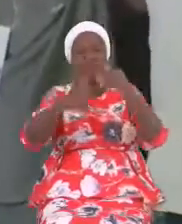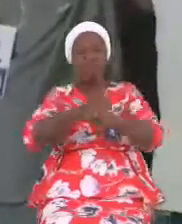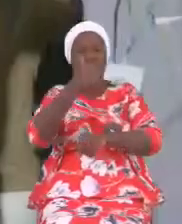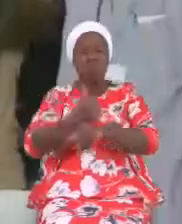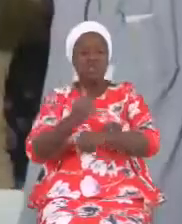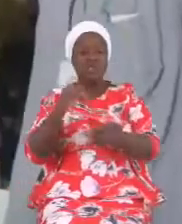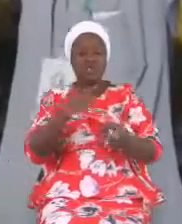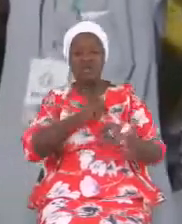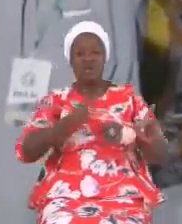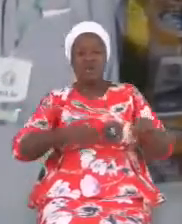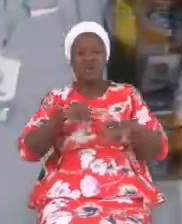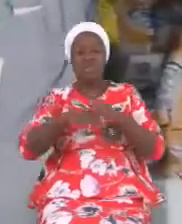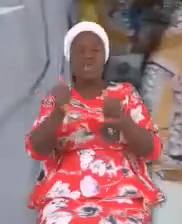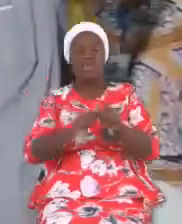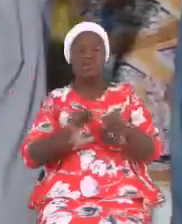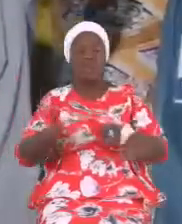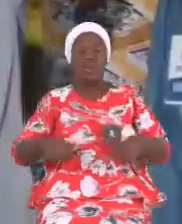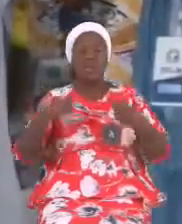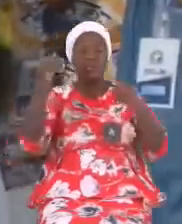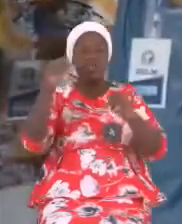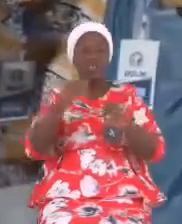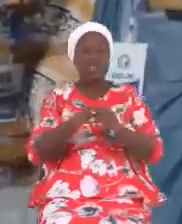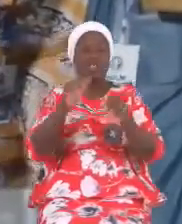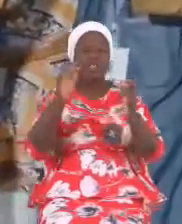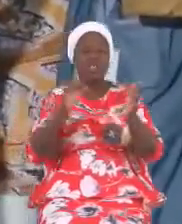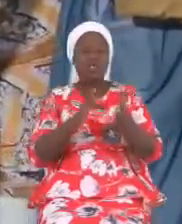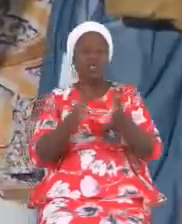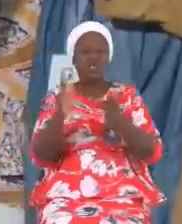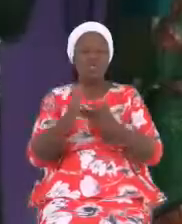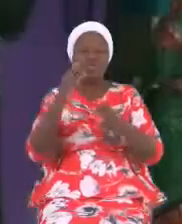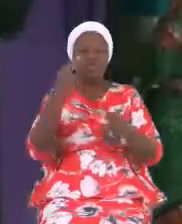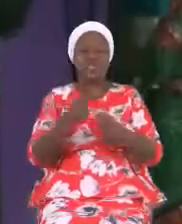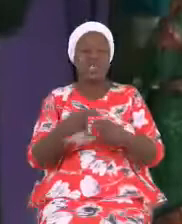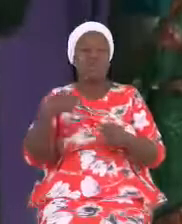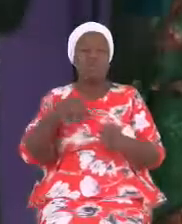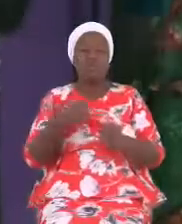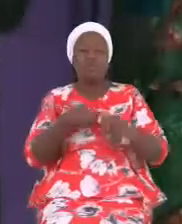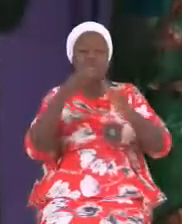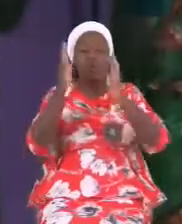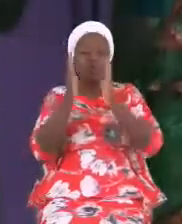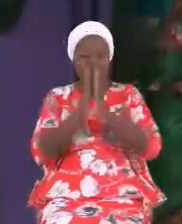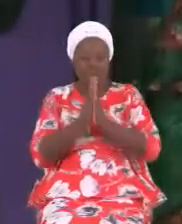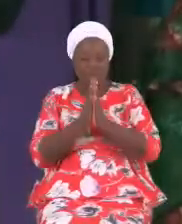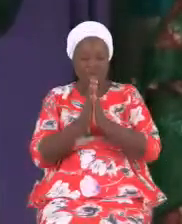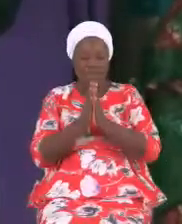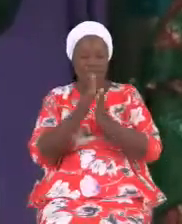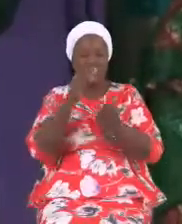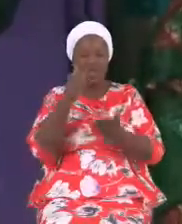every life. In Jesus' name we pray.